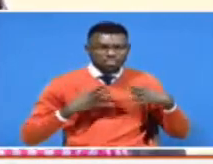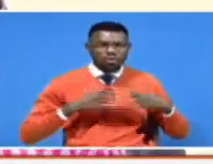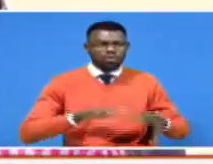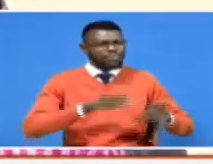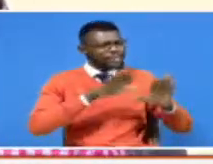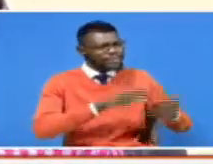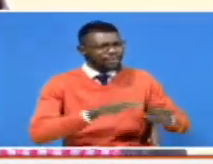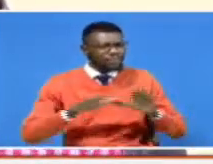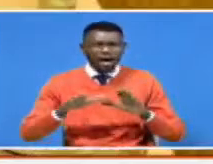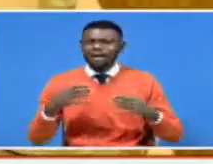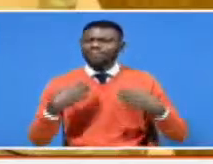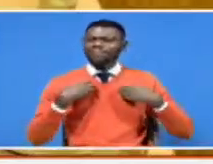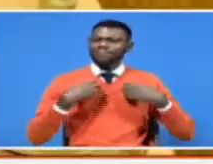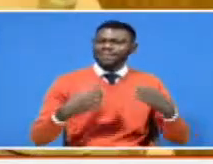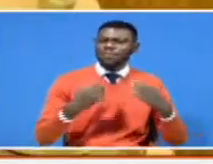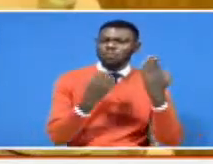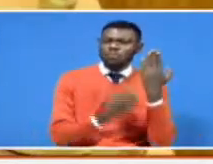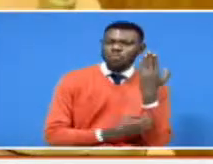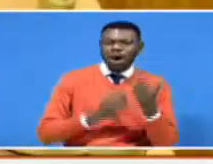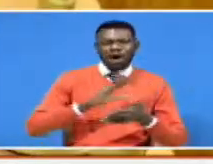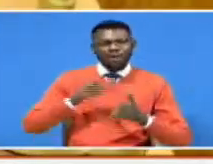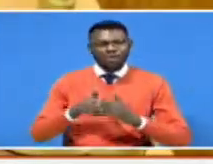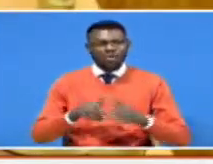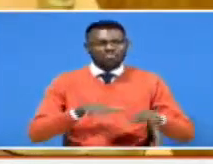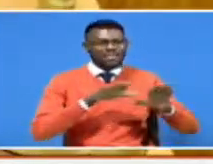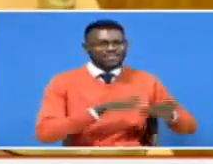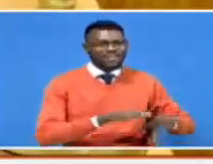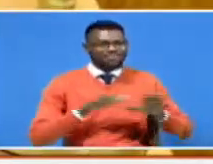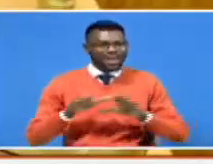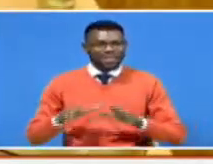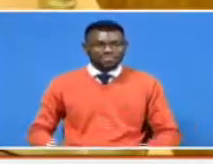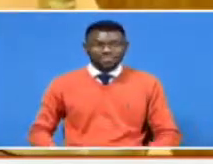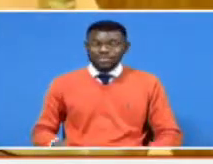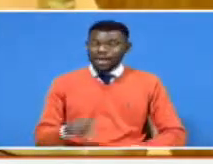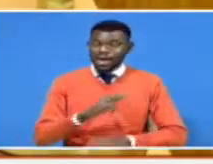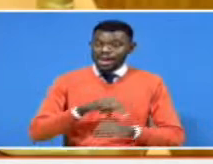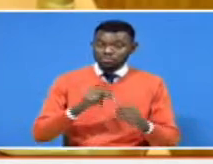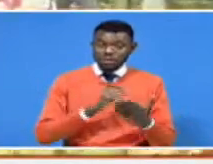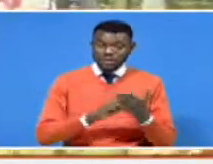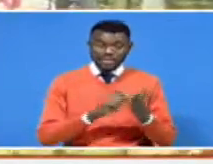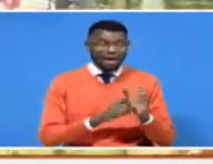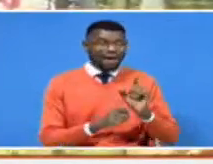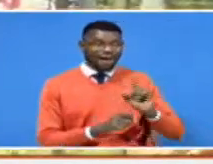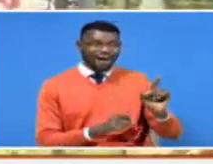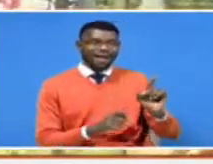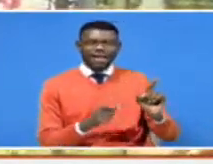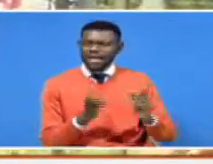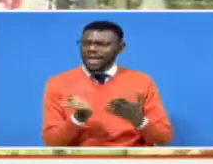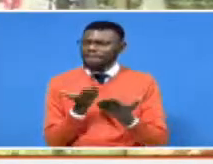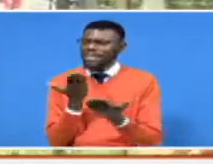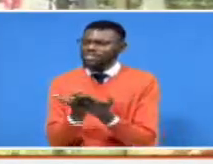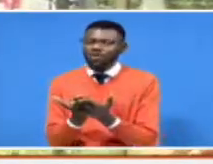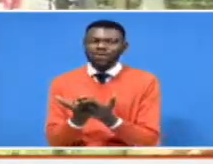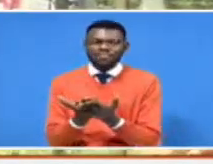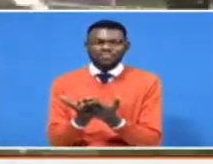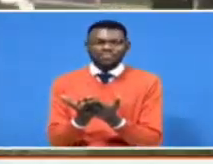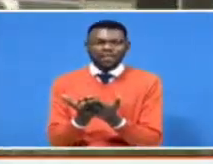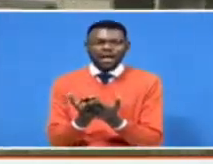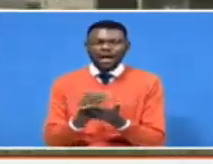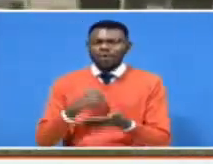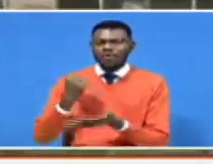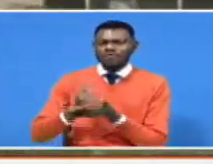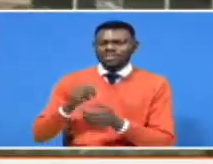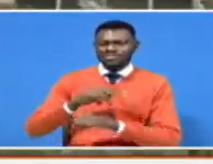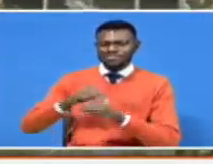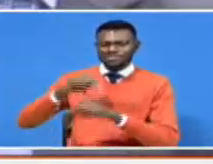yule yuko top, aumie. The ward reps through their National Secretary Stanley Karanja have petitioned senior offices in the national